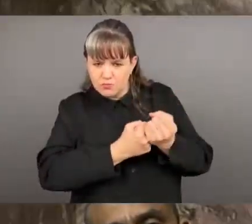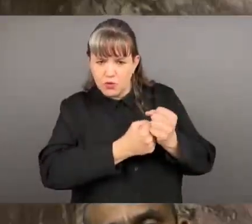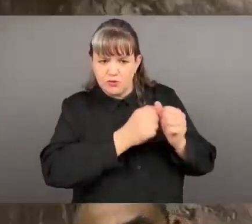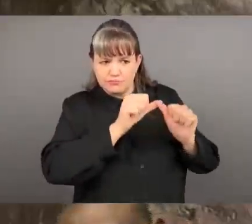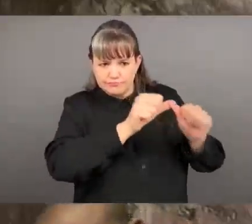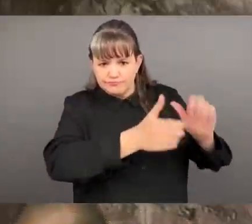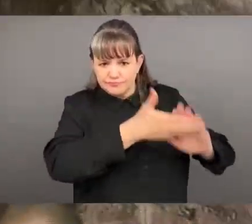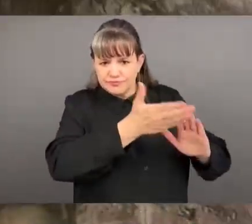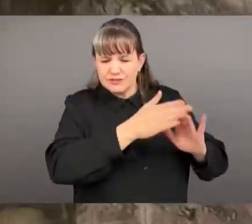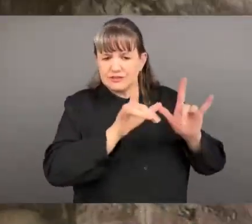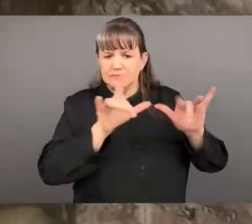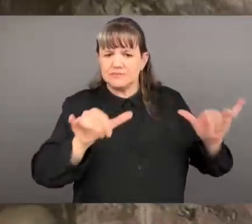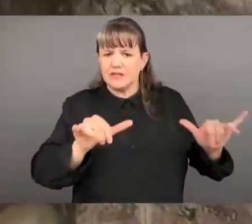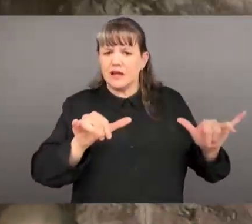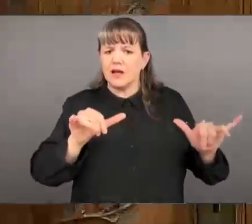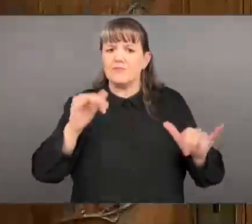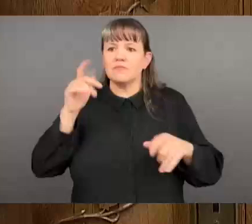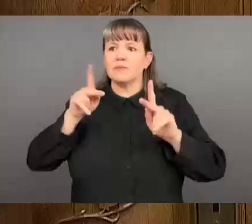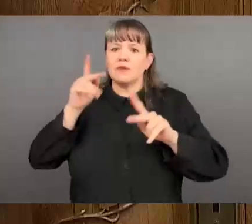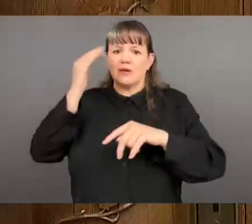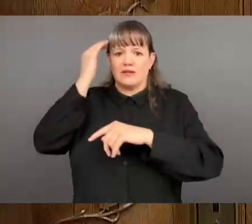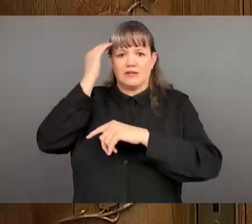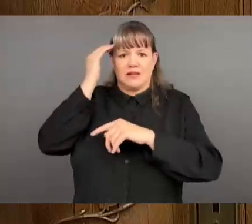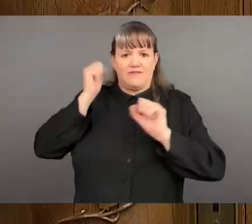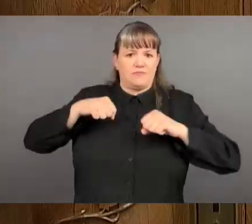do just that.